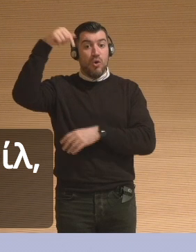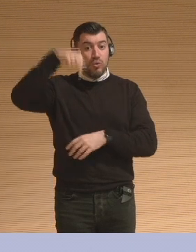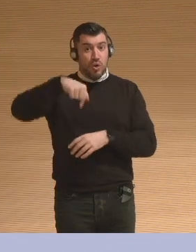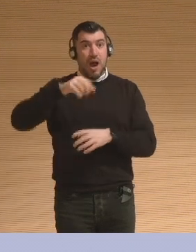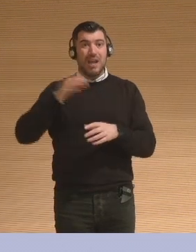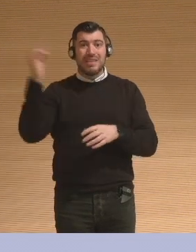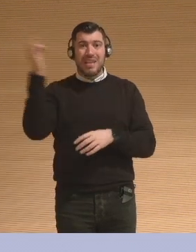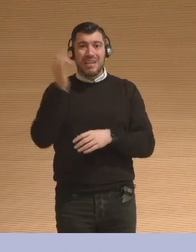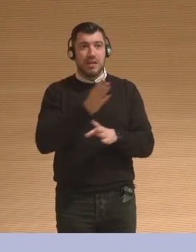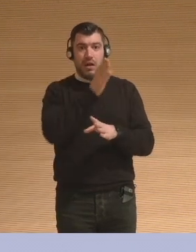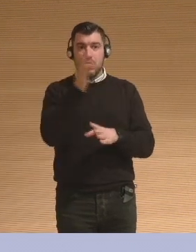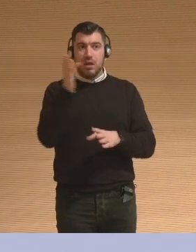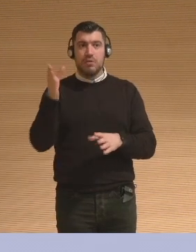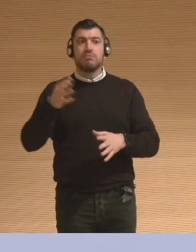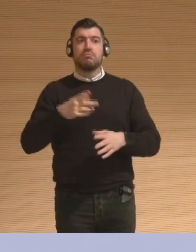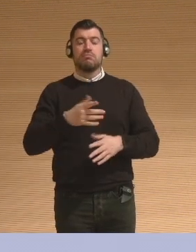status.